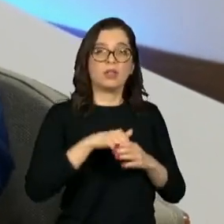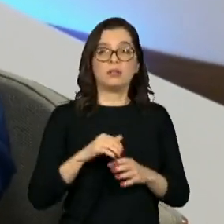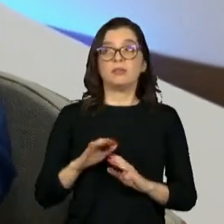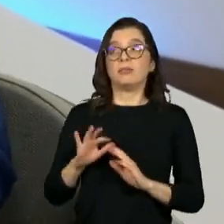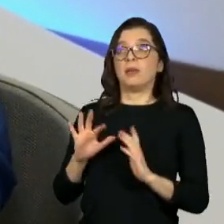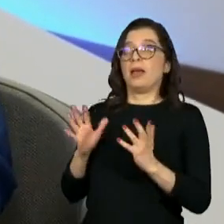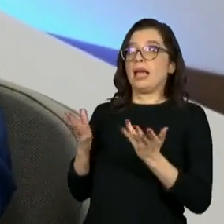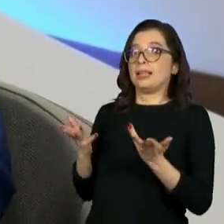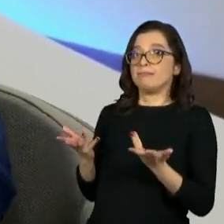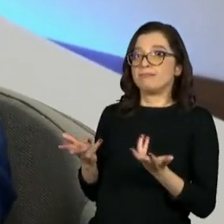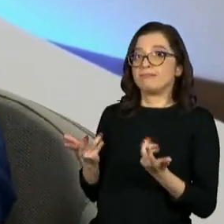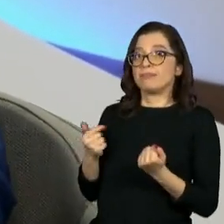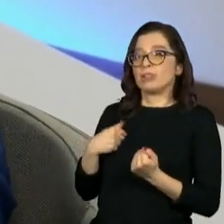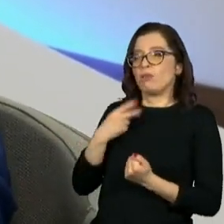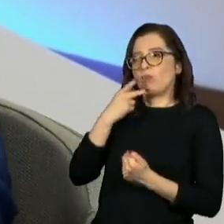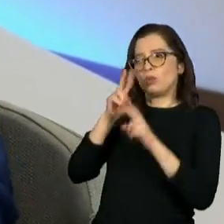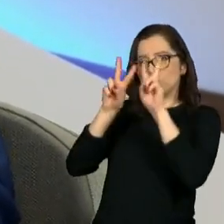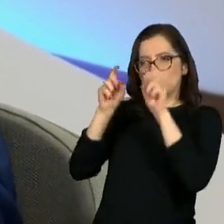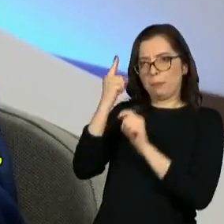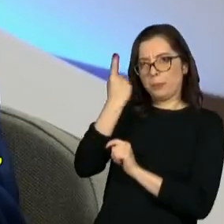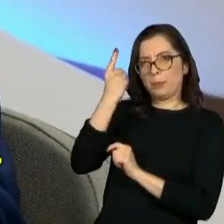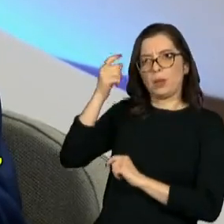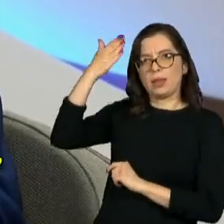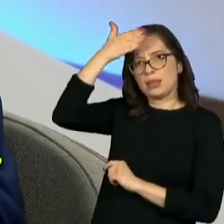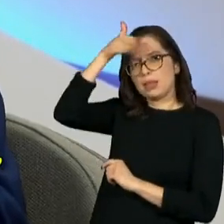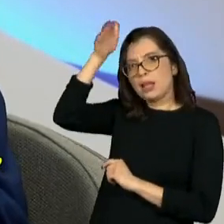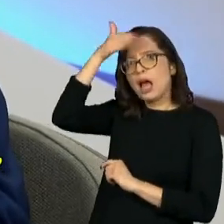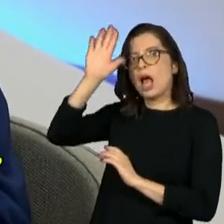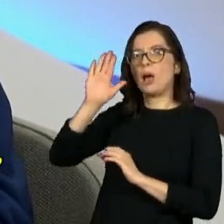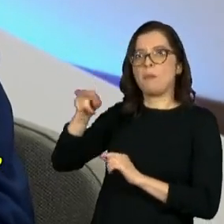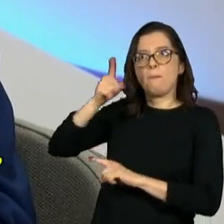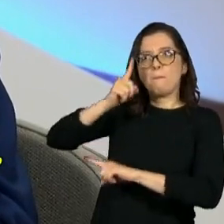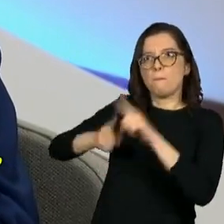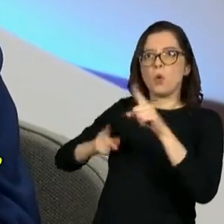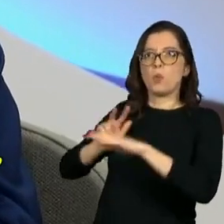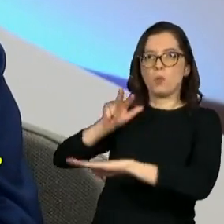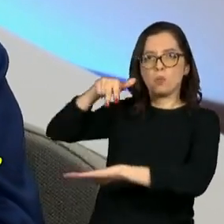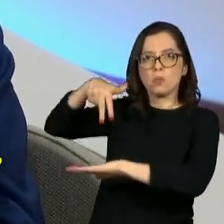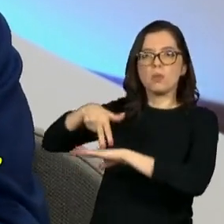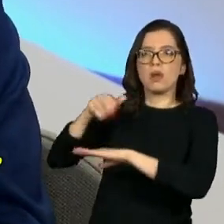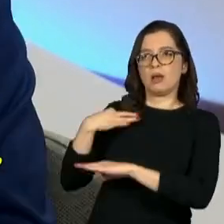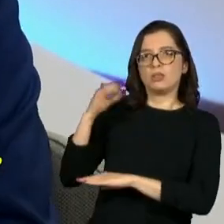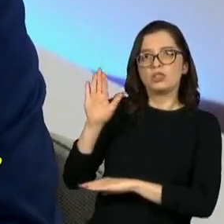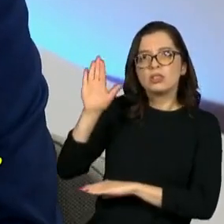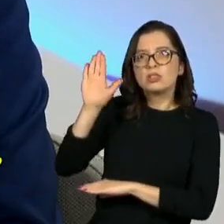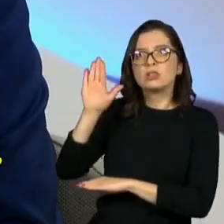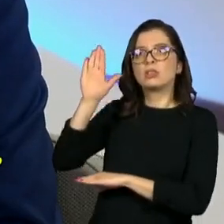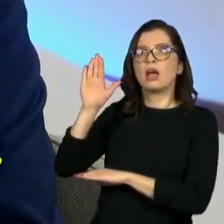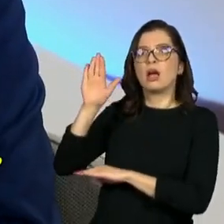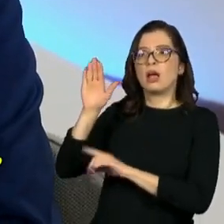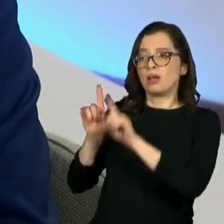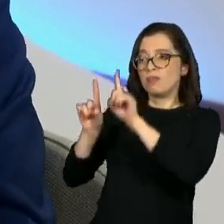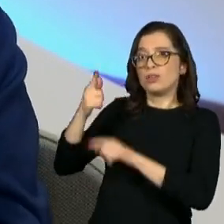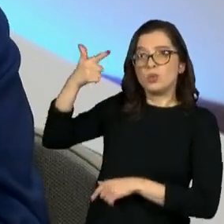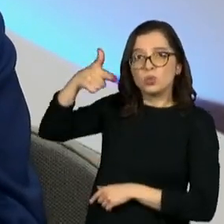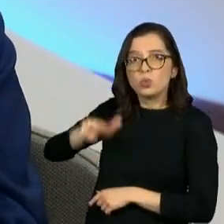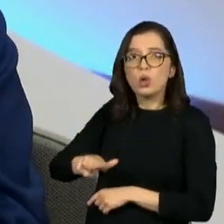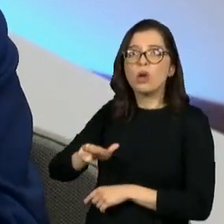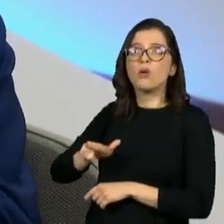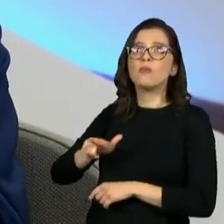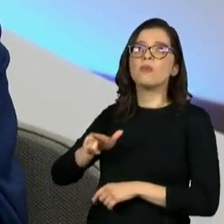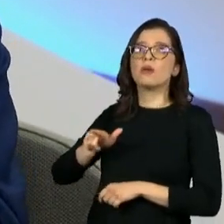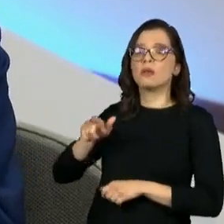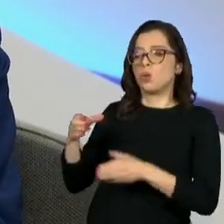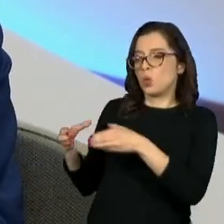Well, let me speak first about Donald Trump. He has not been prevented from running again, and he is running again.